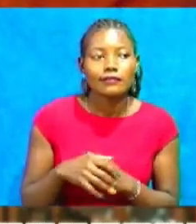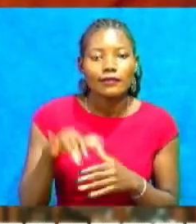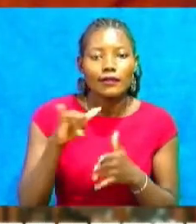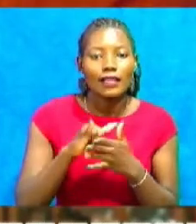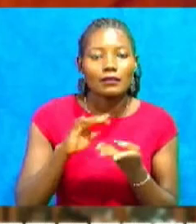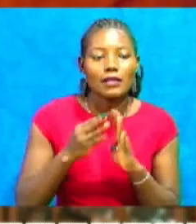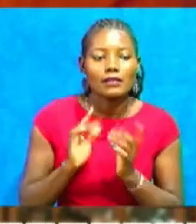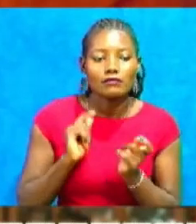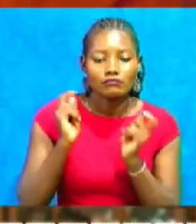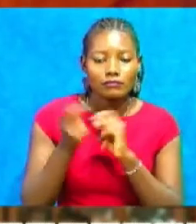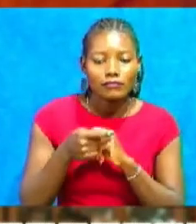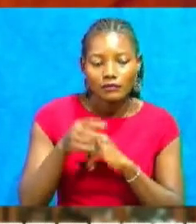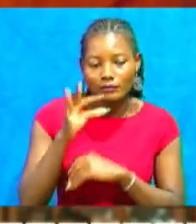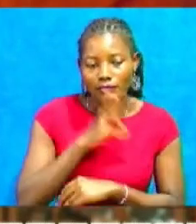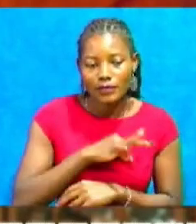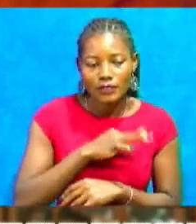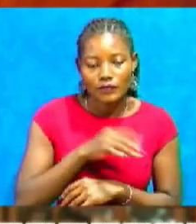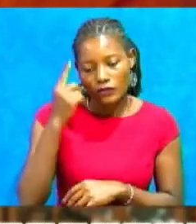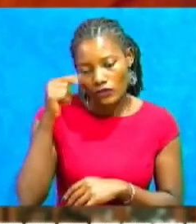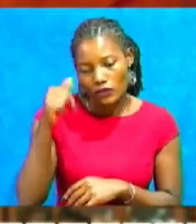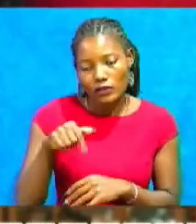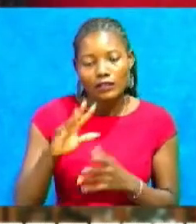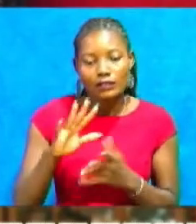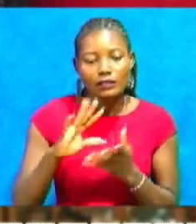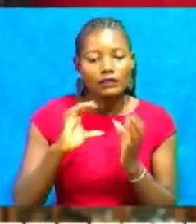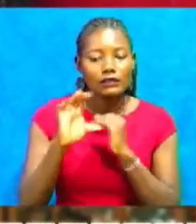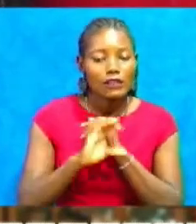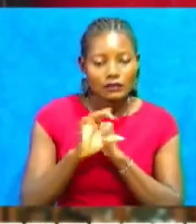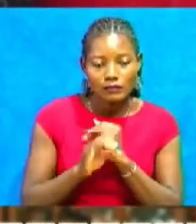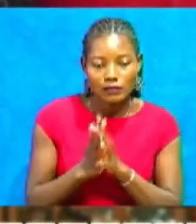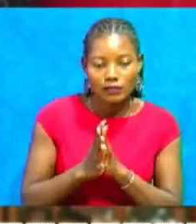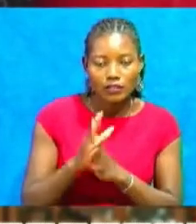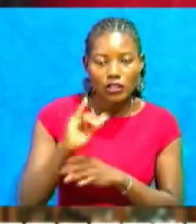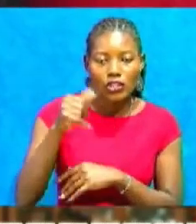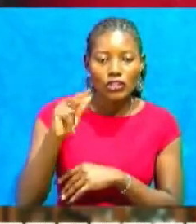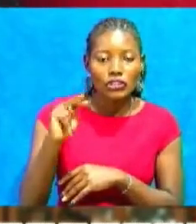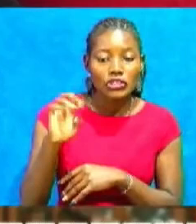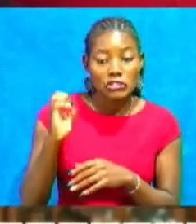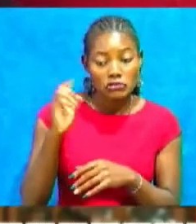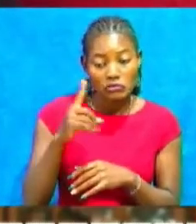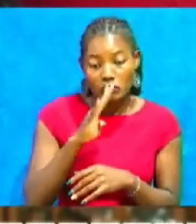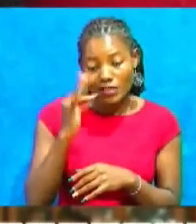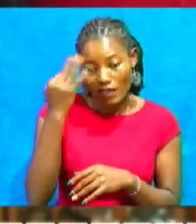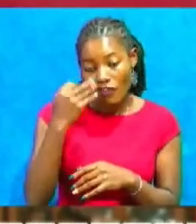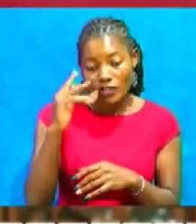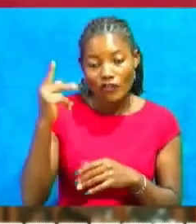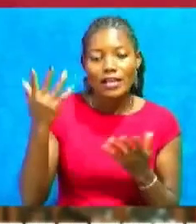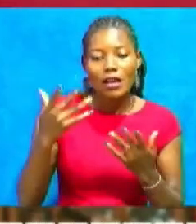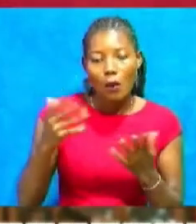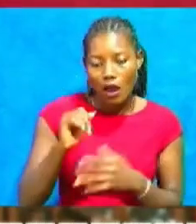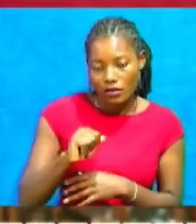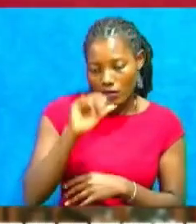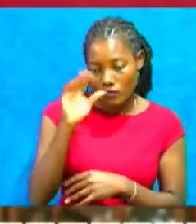transition to a benefit on this side of our country. And finally, January Raymond Rumo could be the face of Kenya in South Africa.